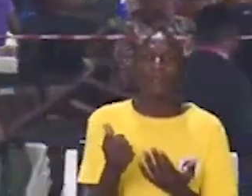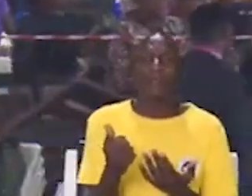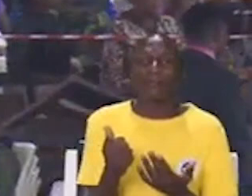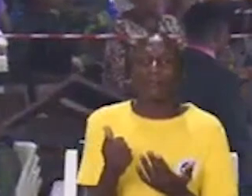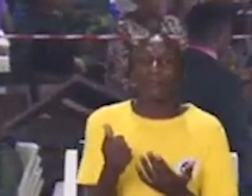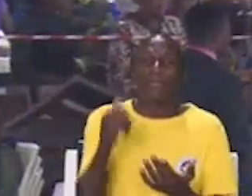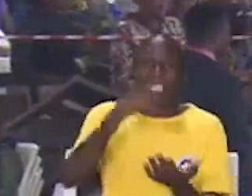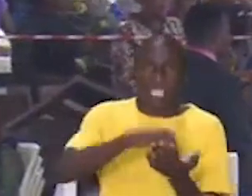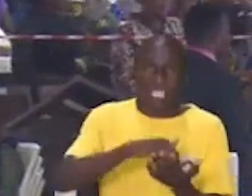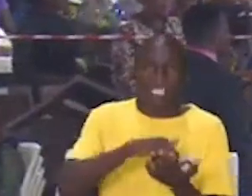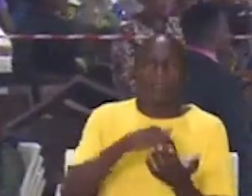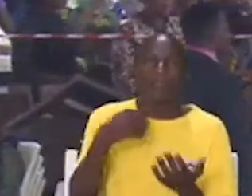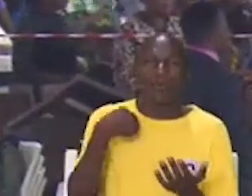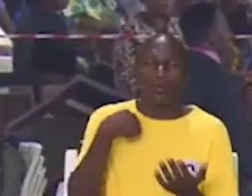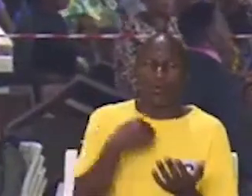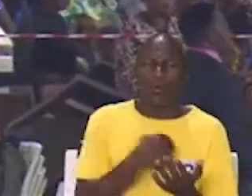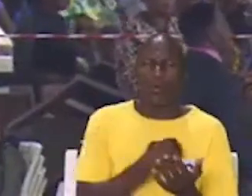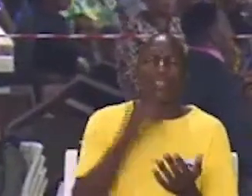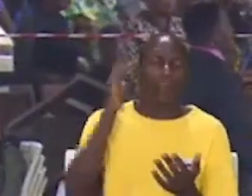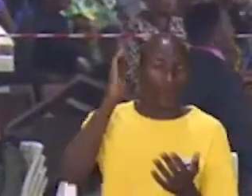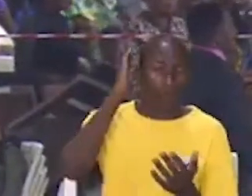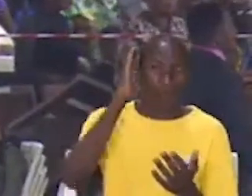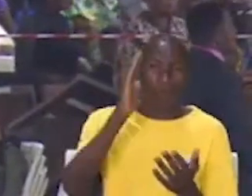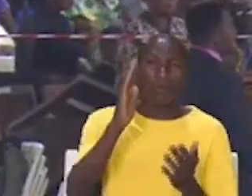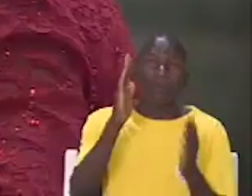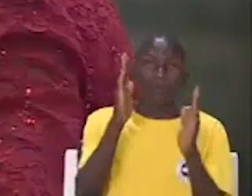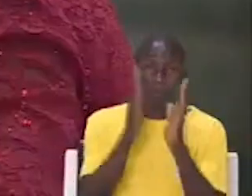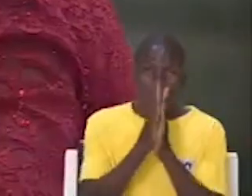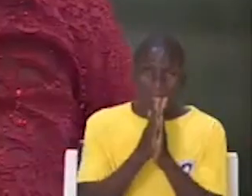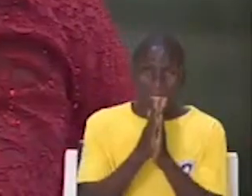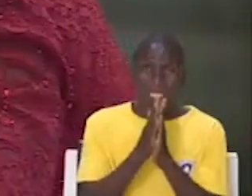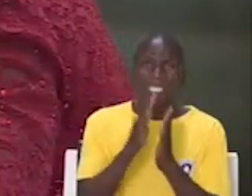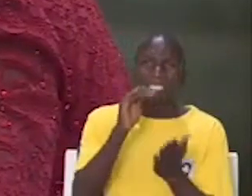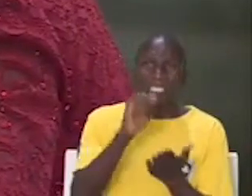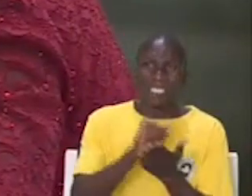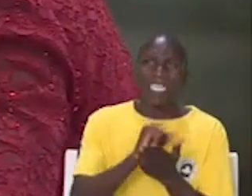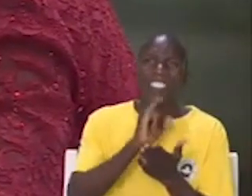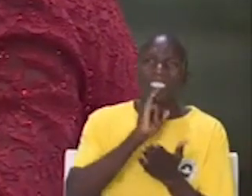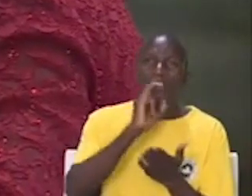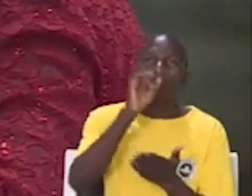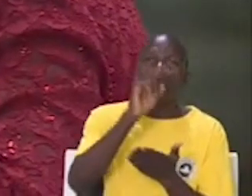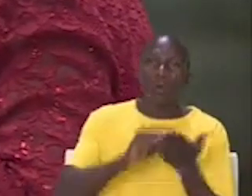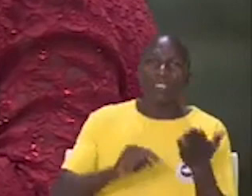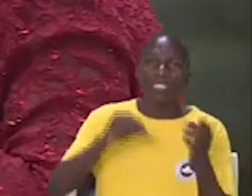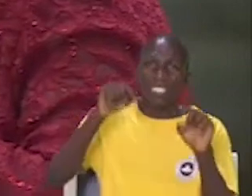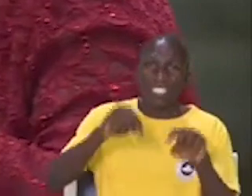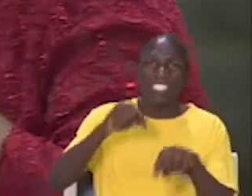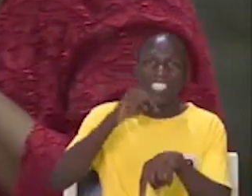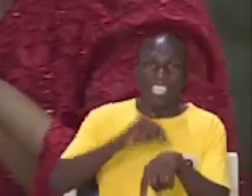And then we are going to pray, because that is what this time is for.